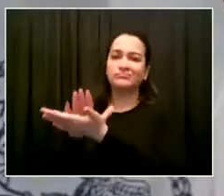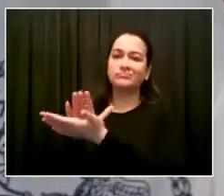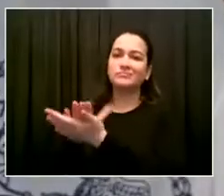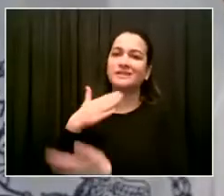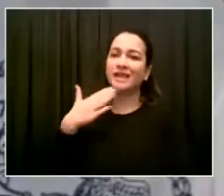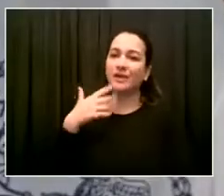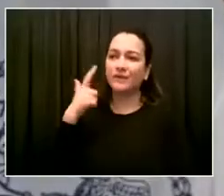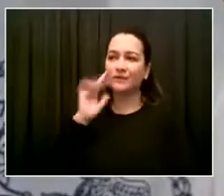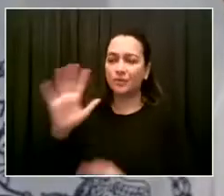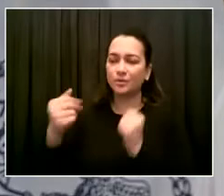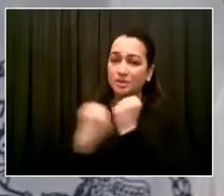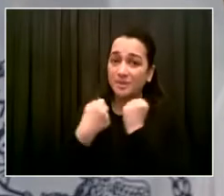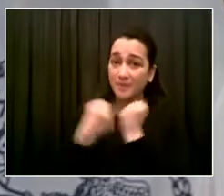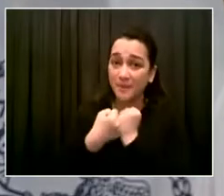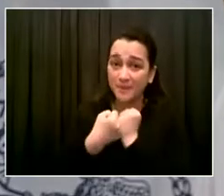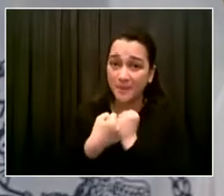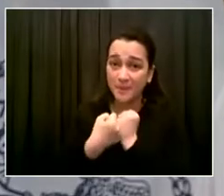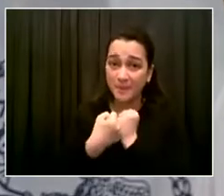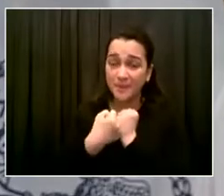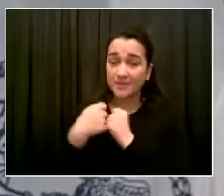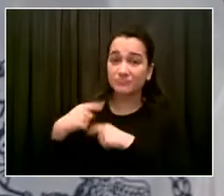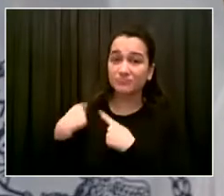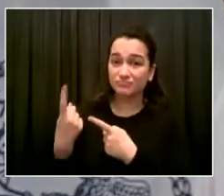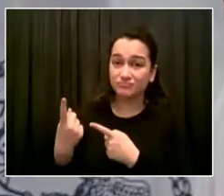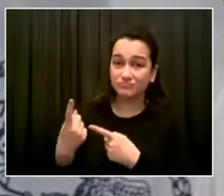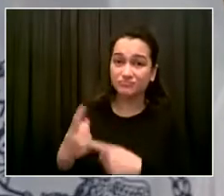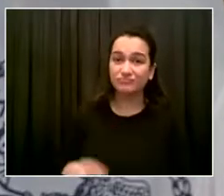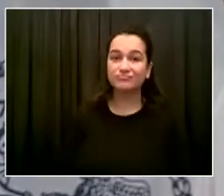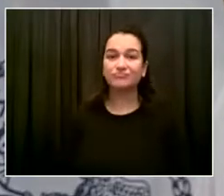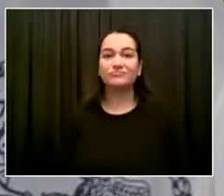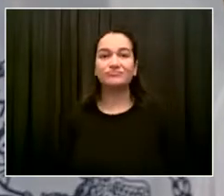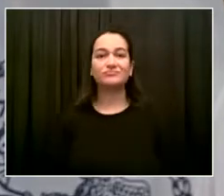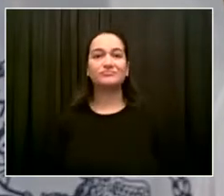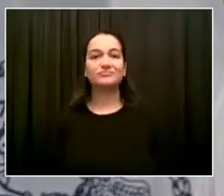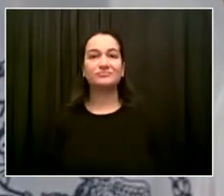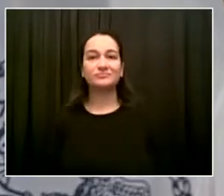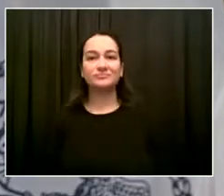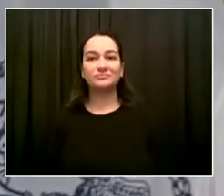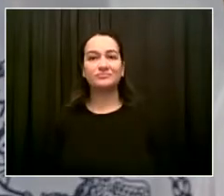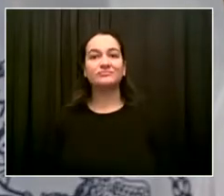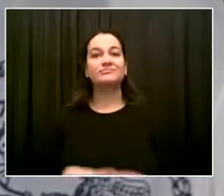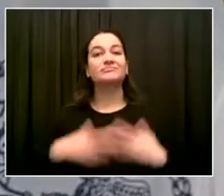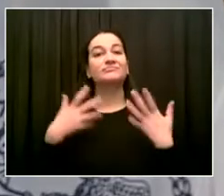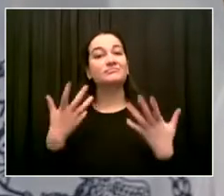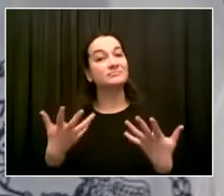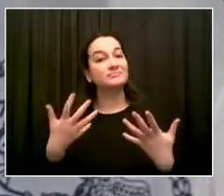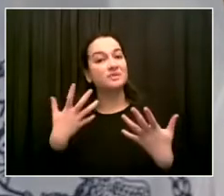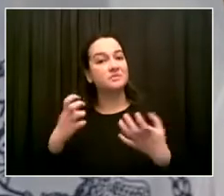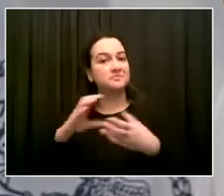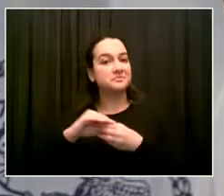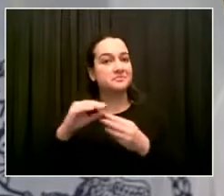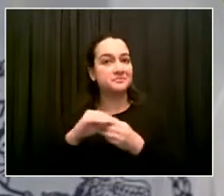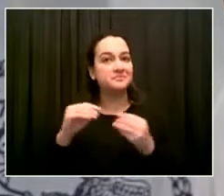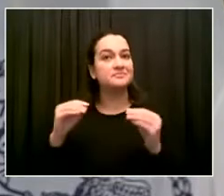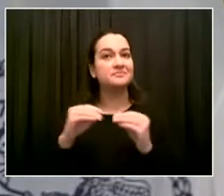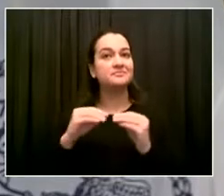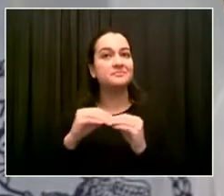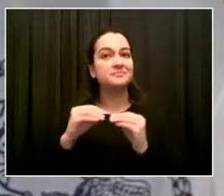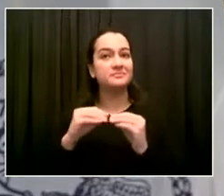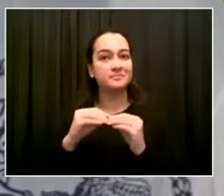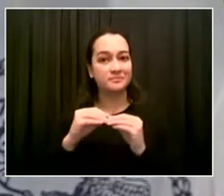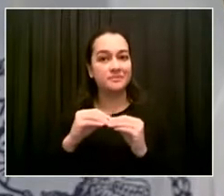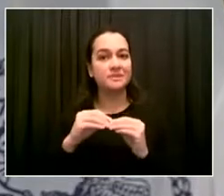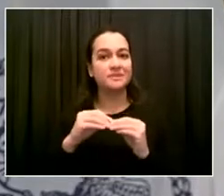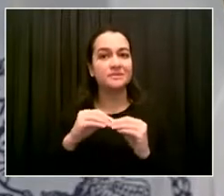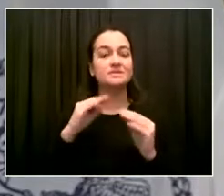Now, want us also to hear from a member of the City Council. City Council members have really made a focus